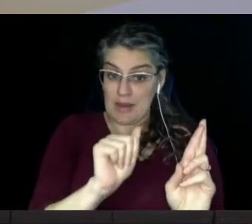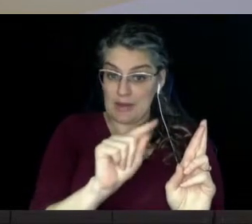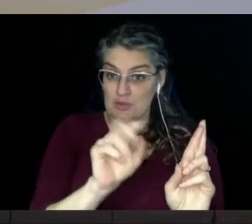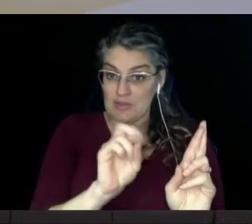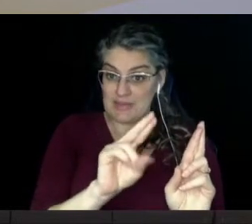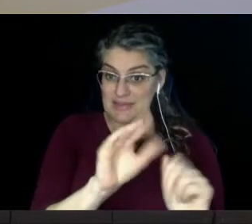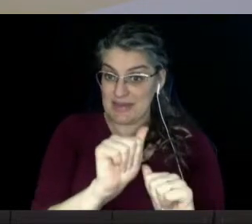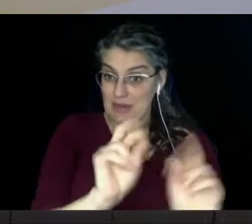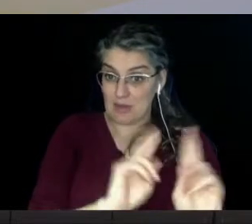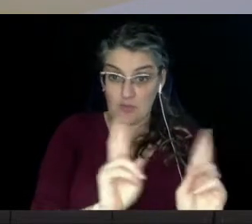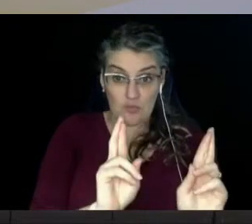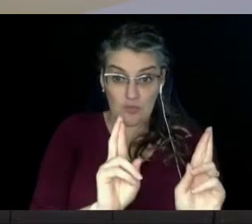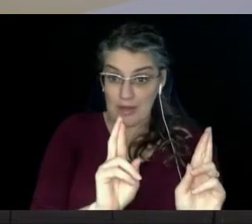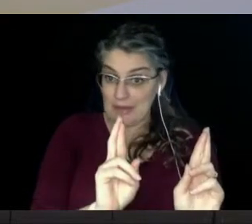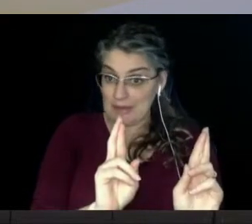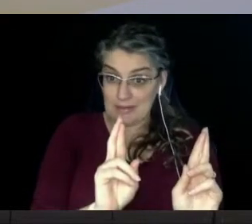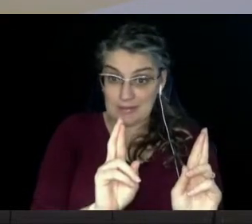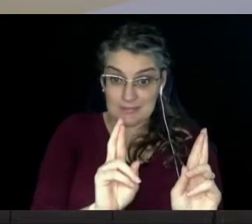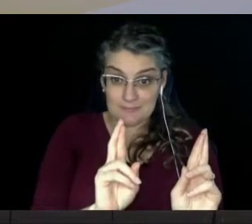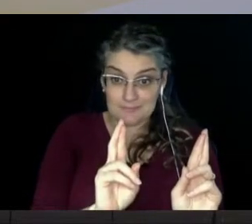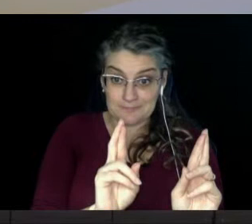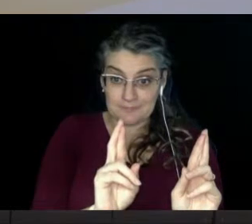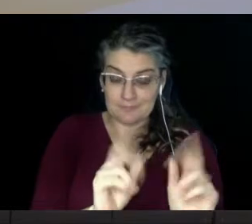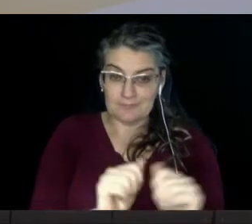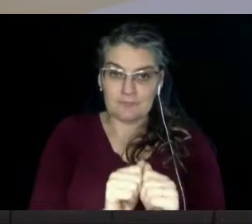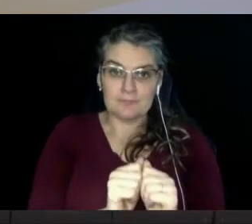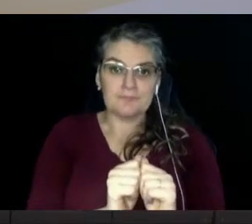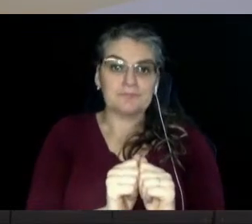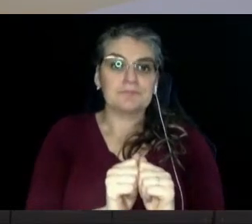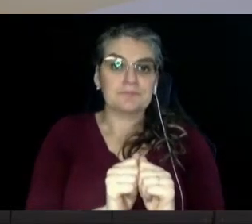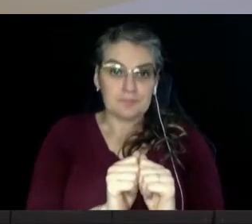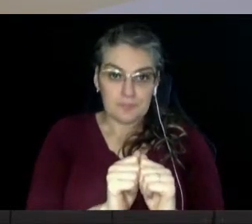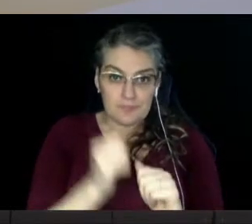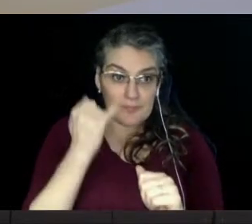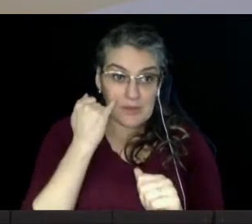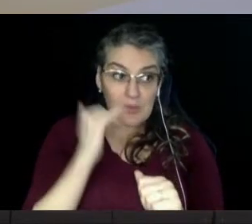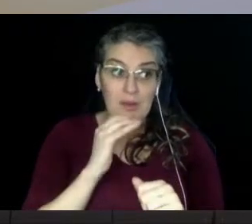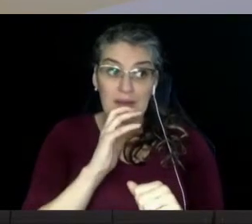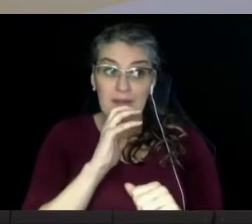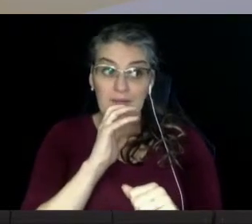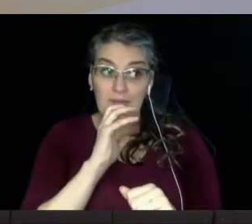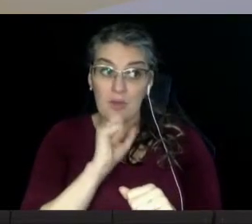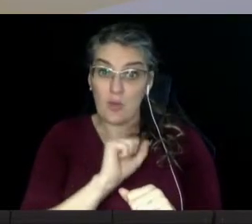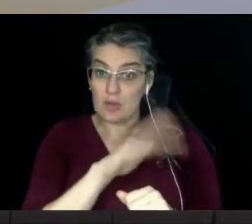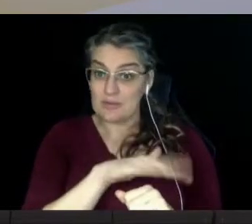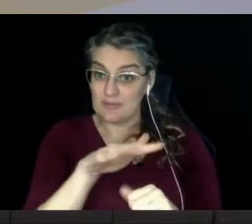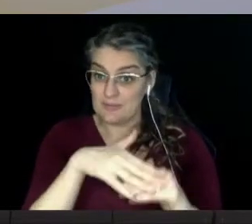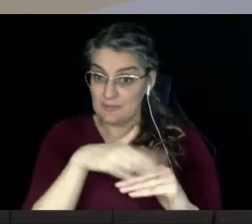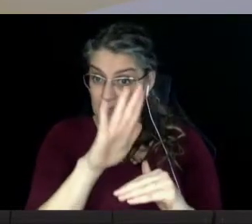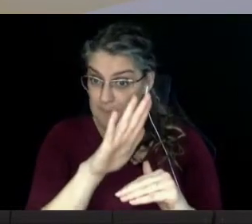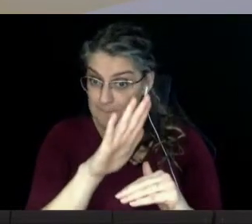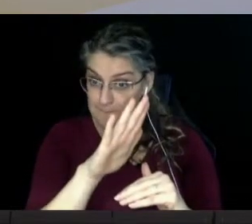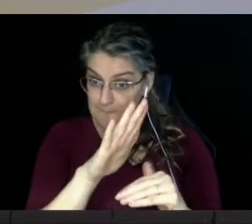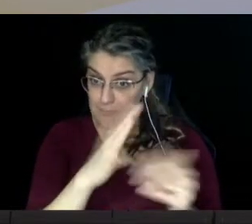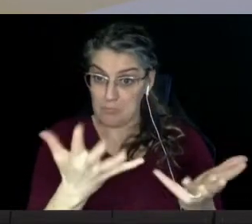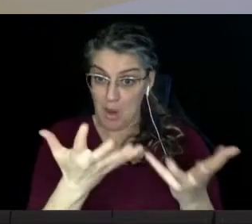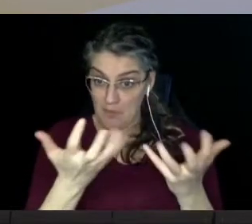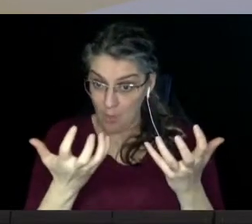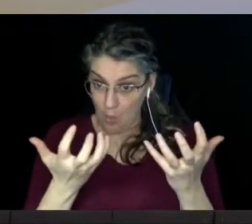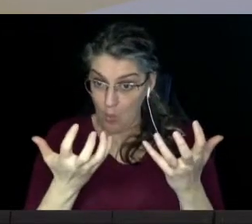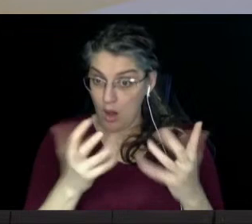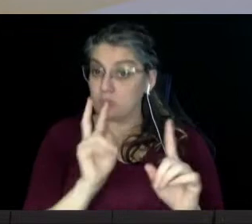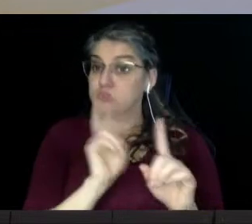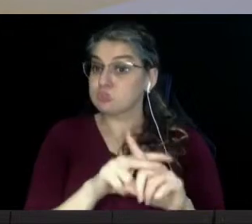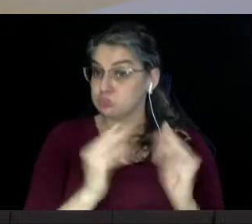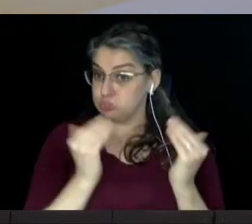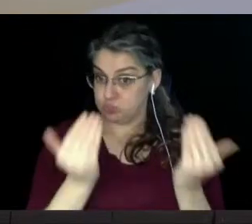in total that we have in the province of AstraZeneca really over the weekend,